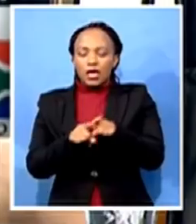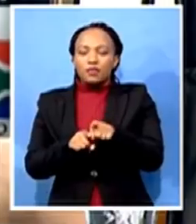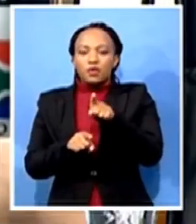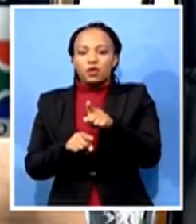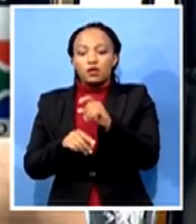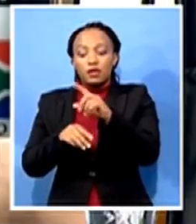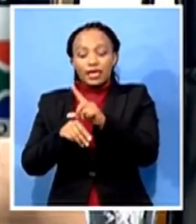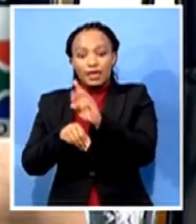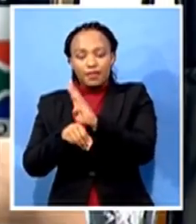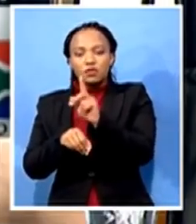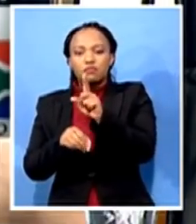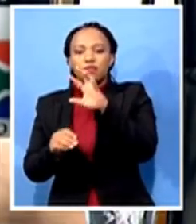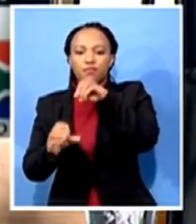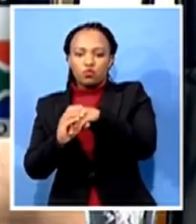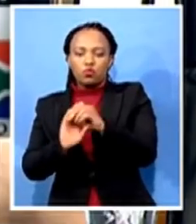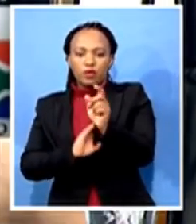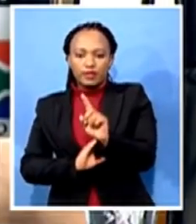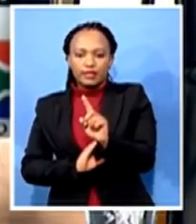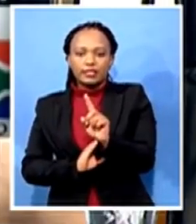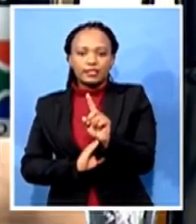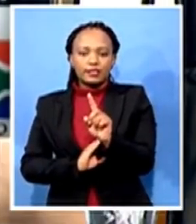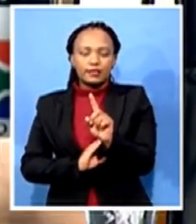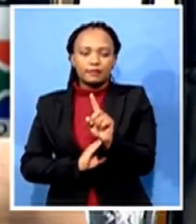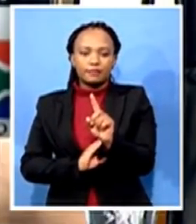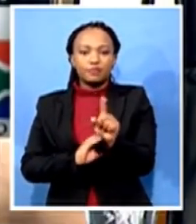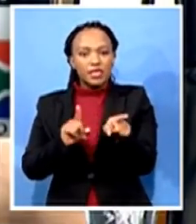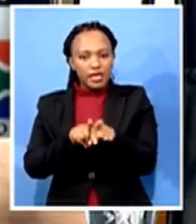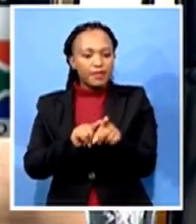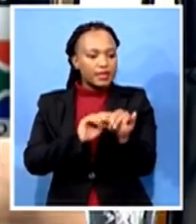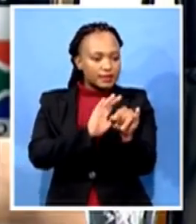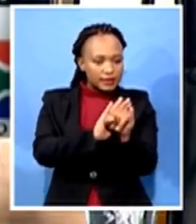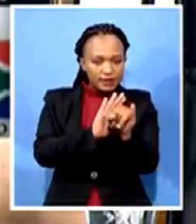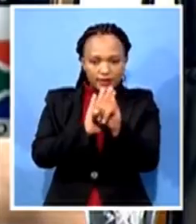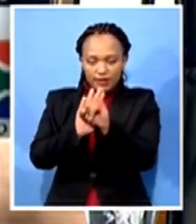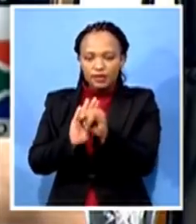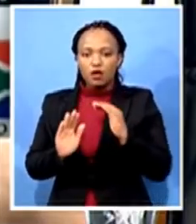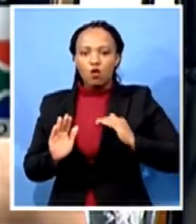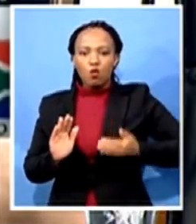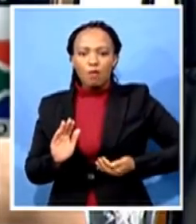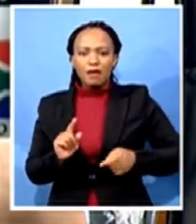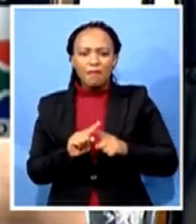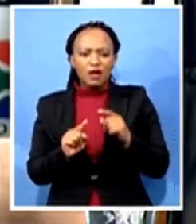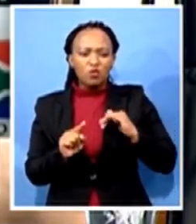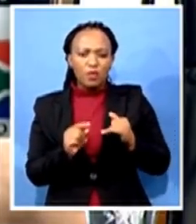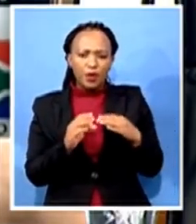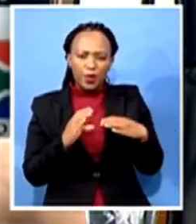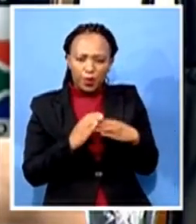pick on women, which were there but in a smaller number. Of course, the experienced that were